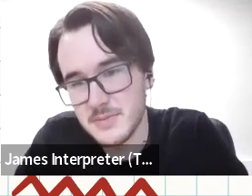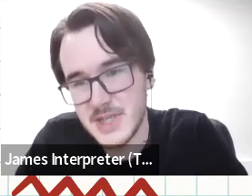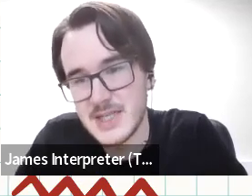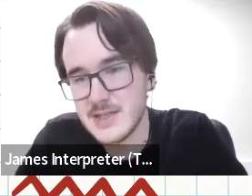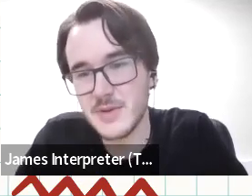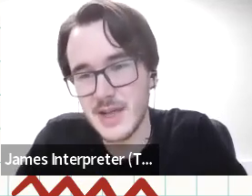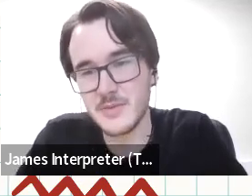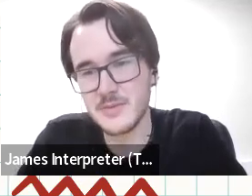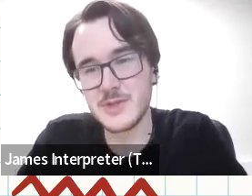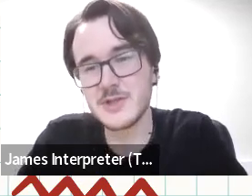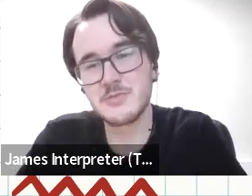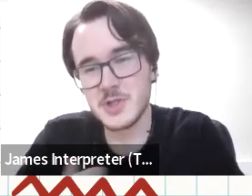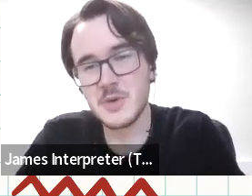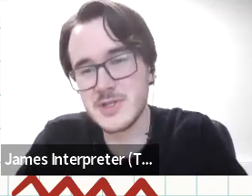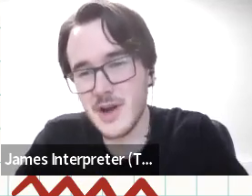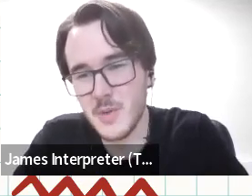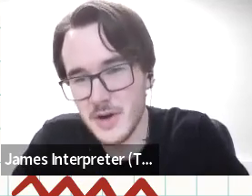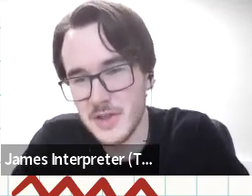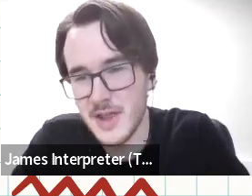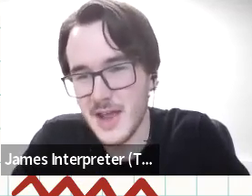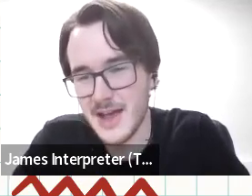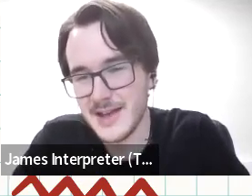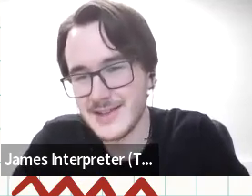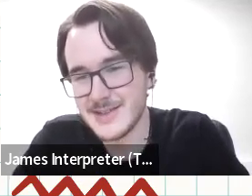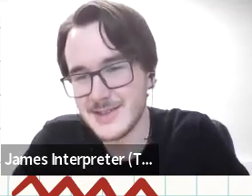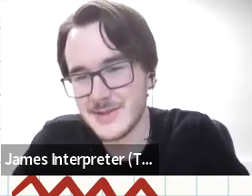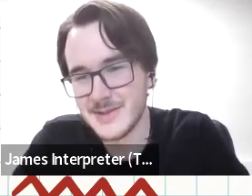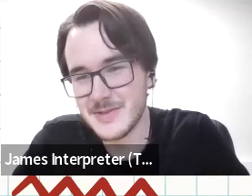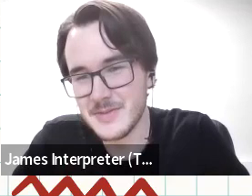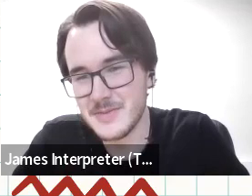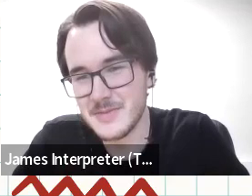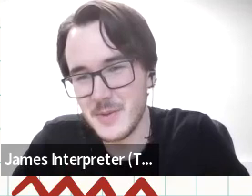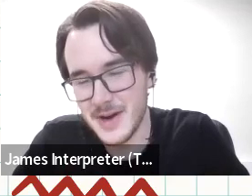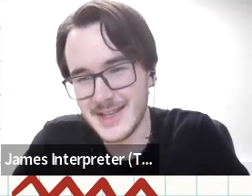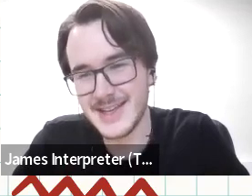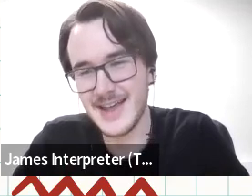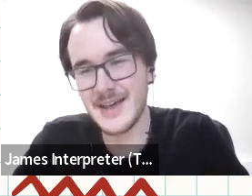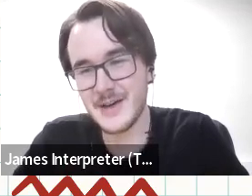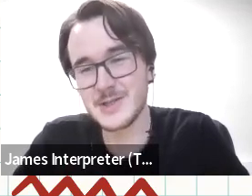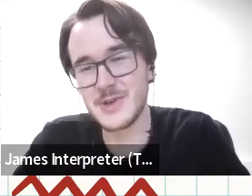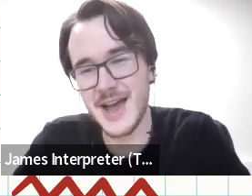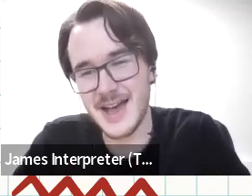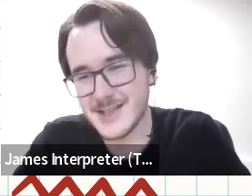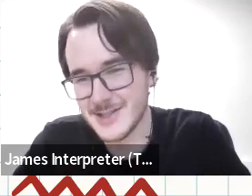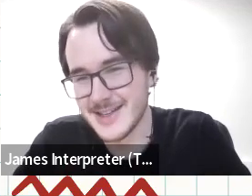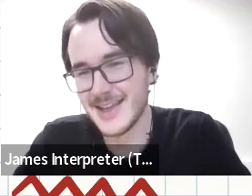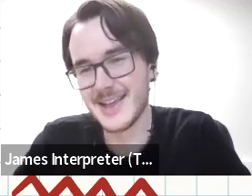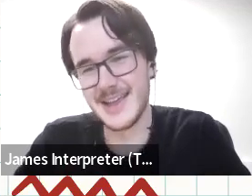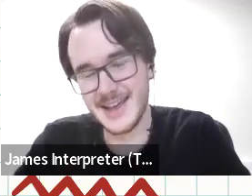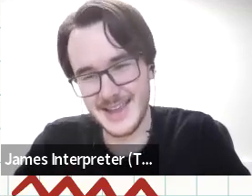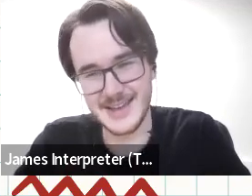Please, like, just show us our worth. Don't be worried. Also your